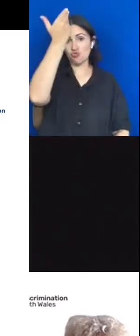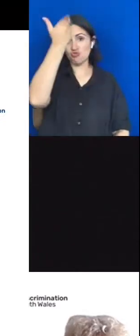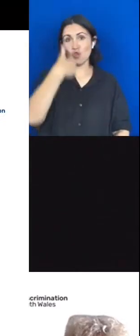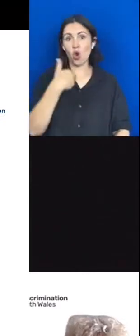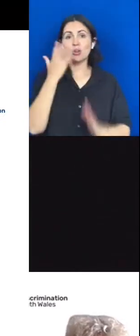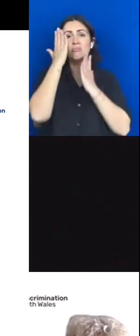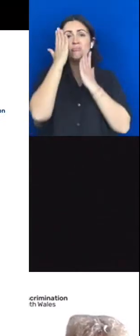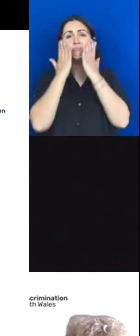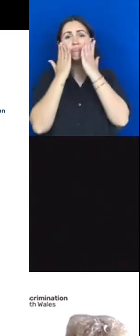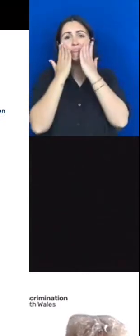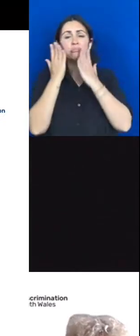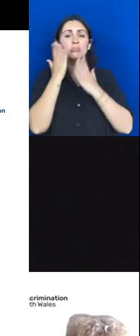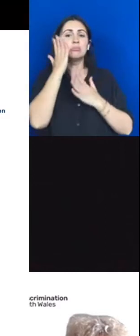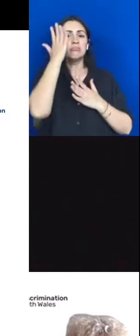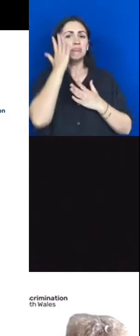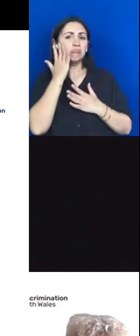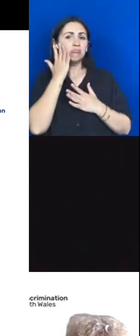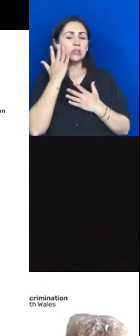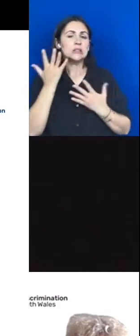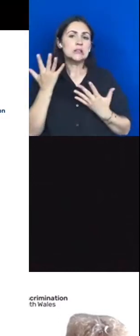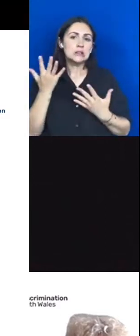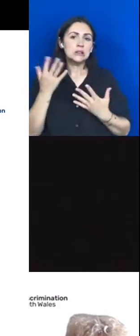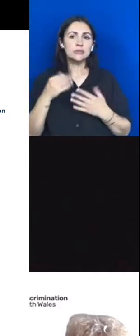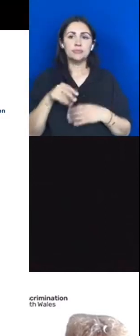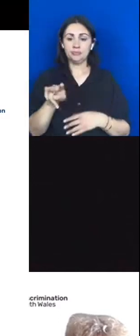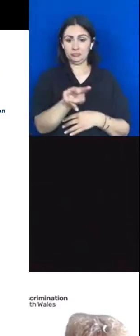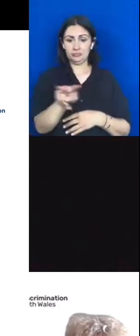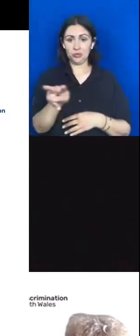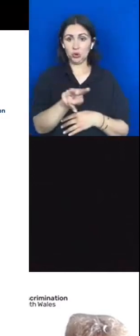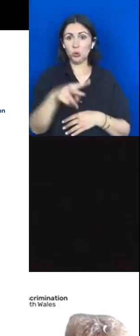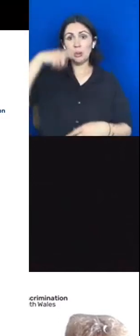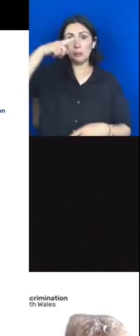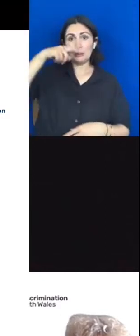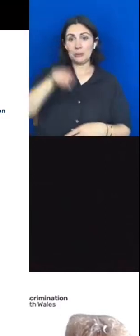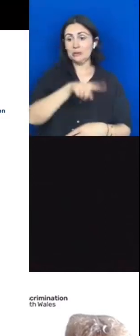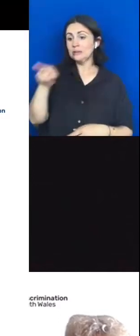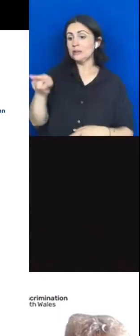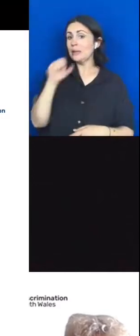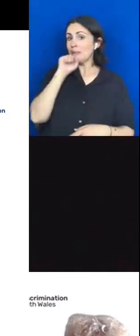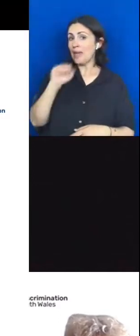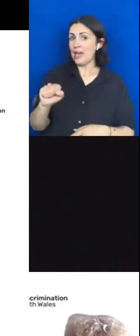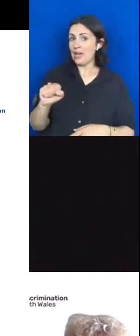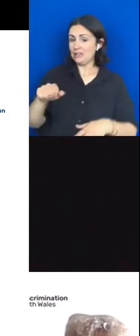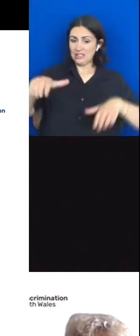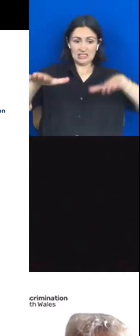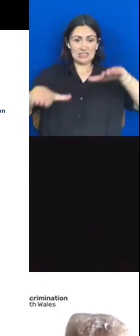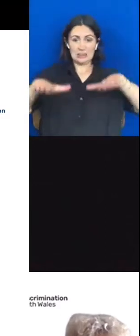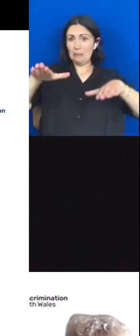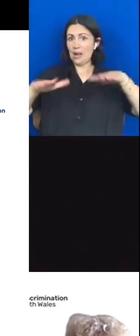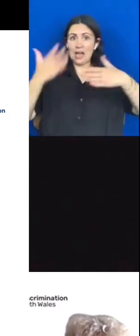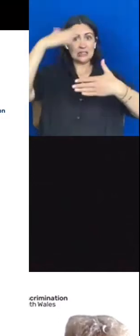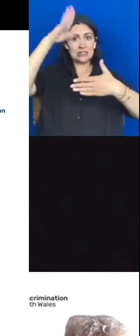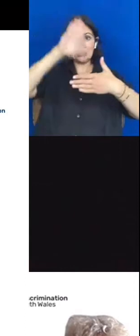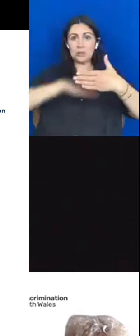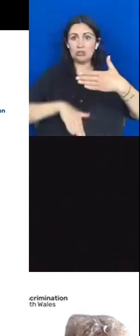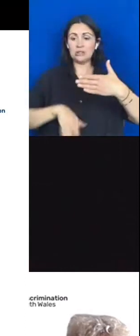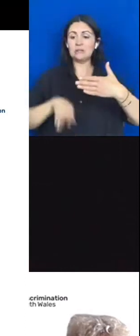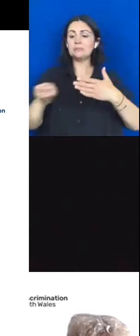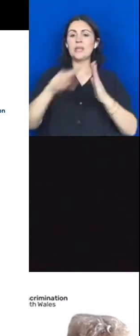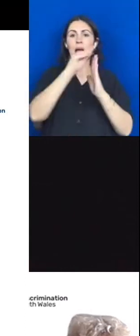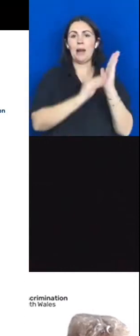paralysed. She and Brenda have similar qualifications and work experience, and both apply for the job of store